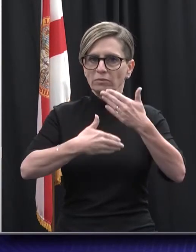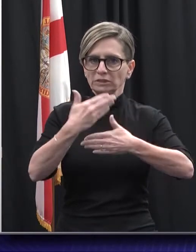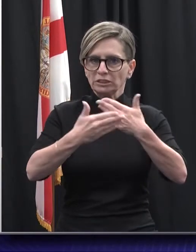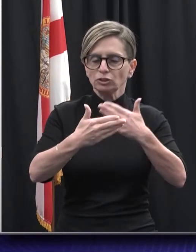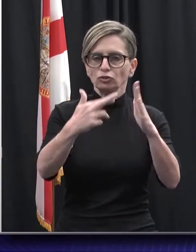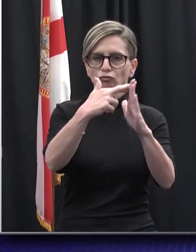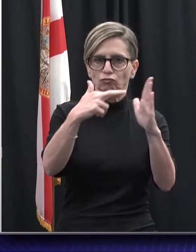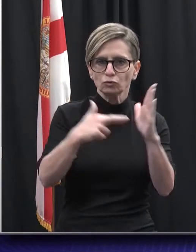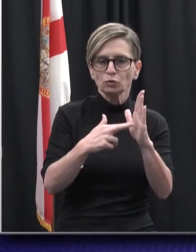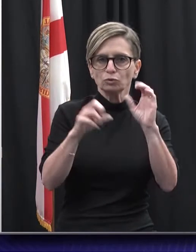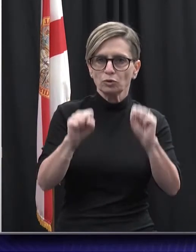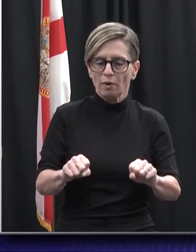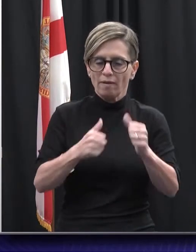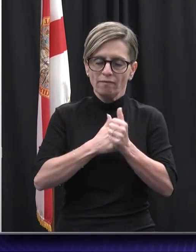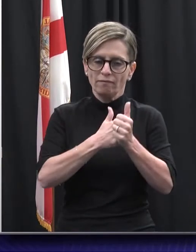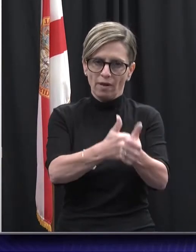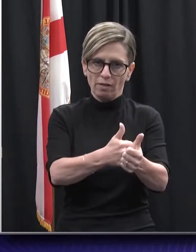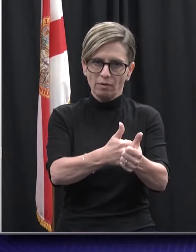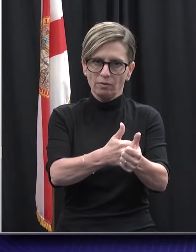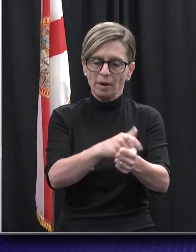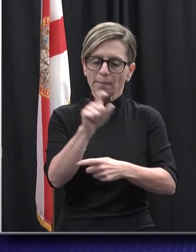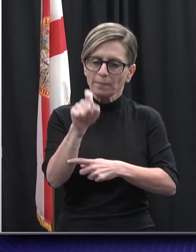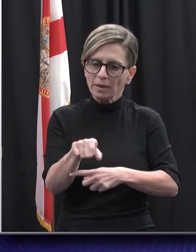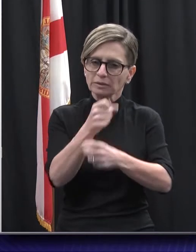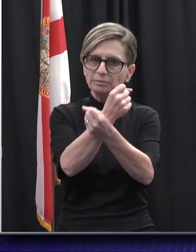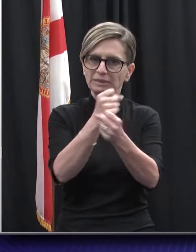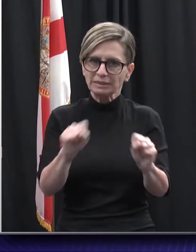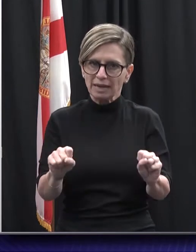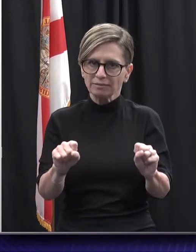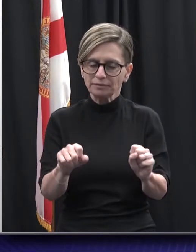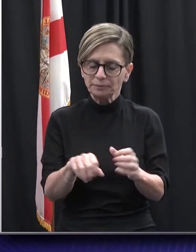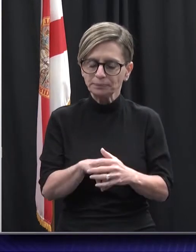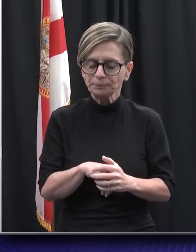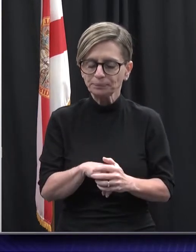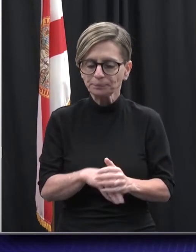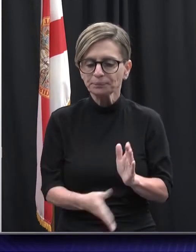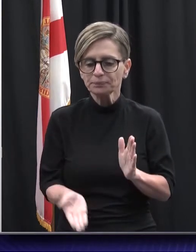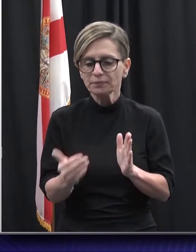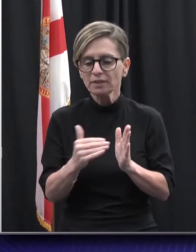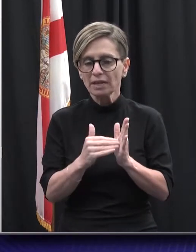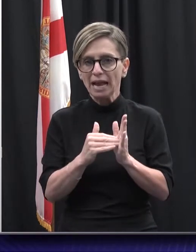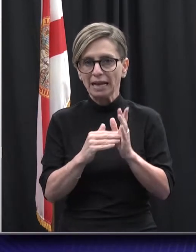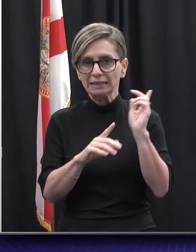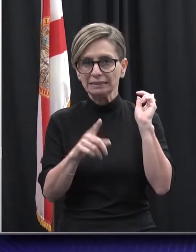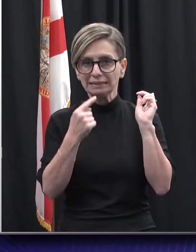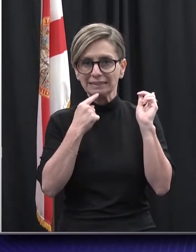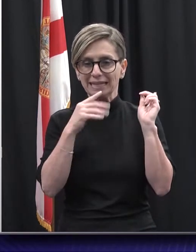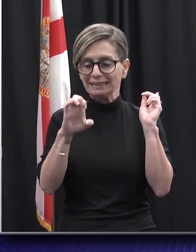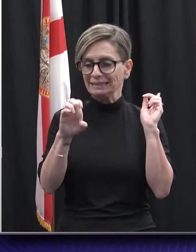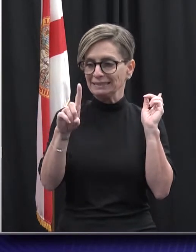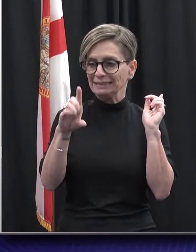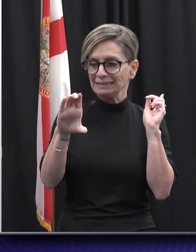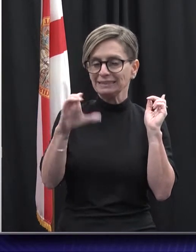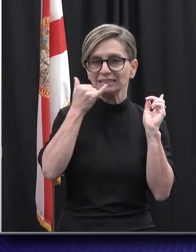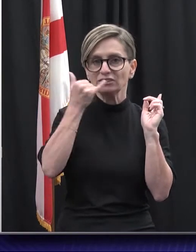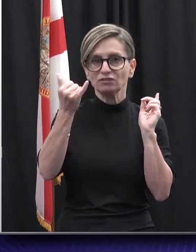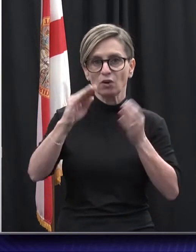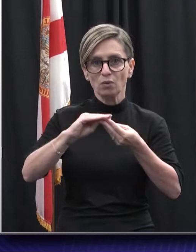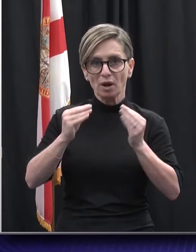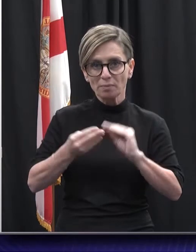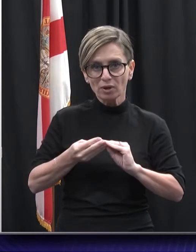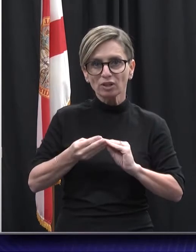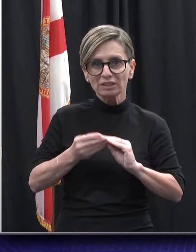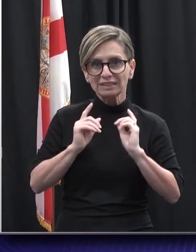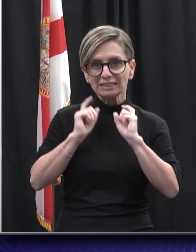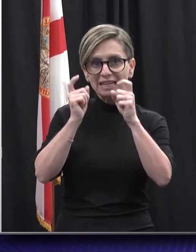to be able to go there. Again, Mr. Tipton did give out the phone number that the EDC has. We want to encourage